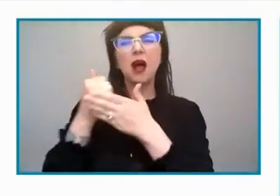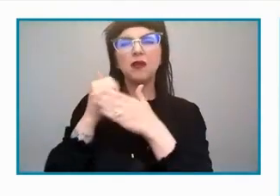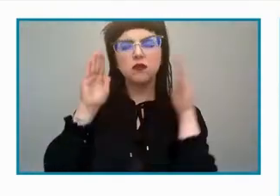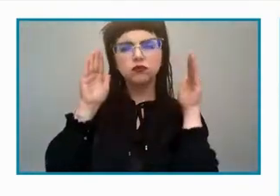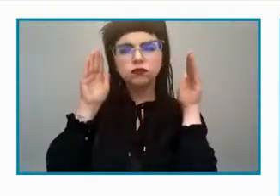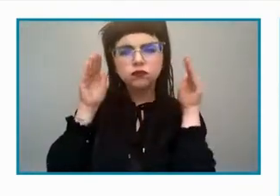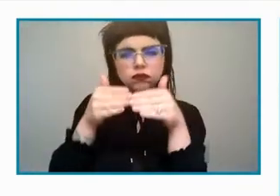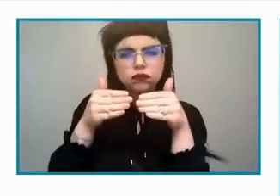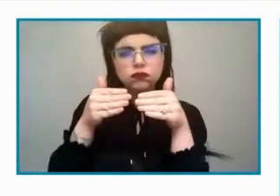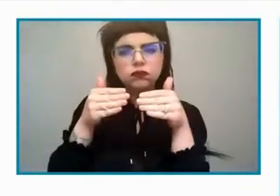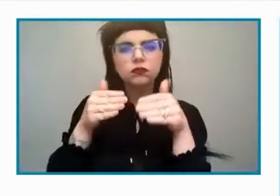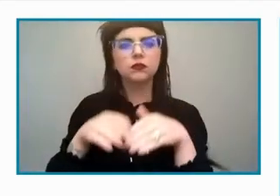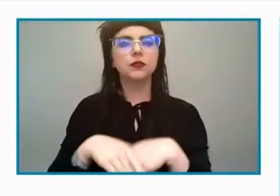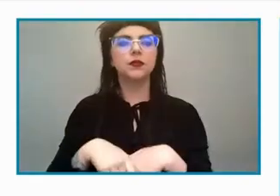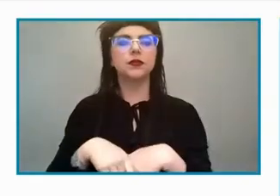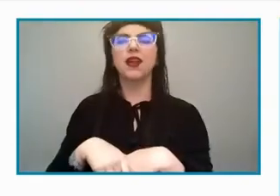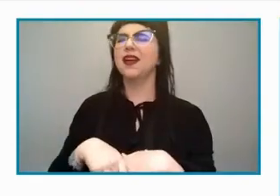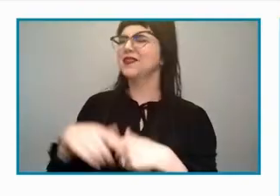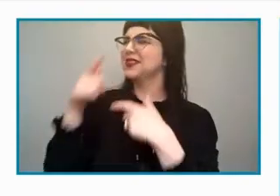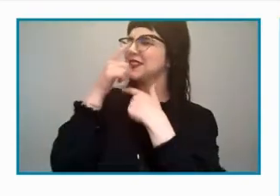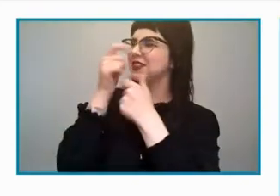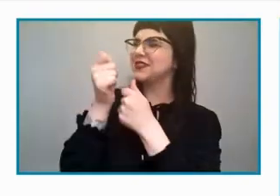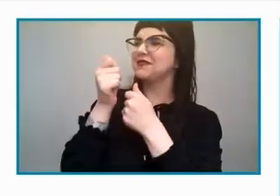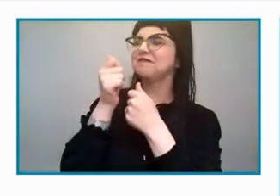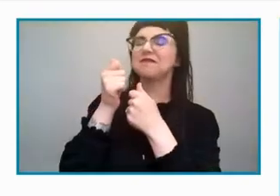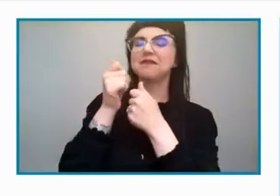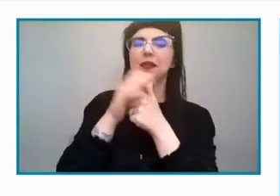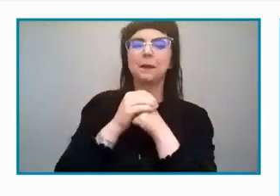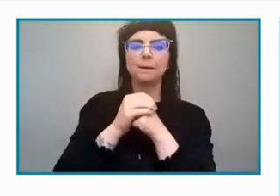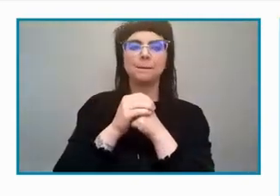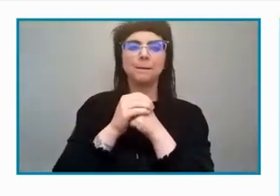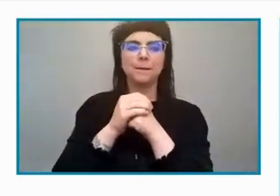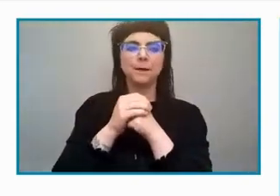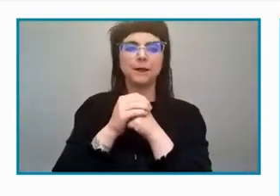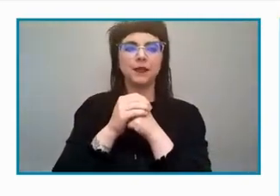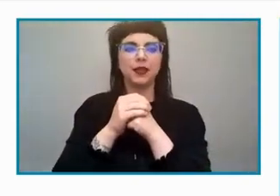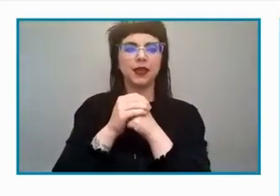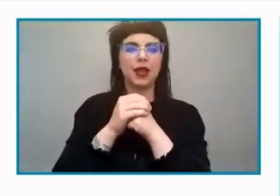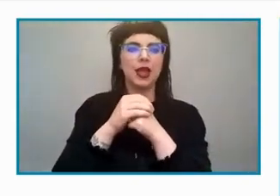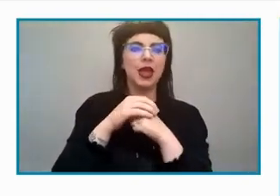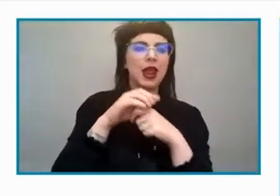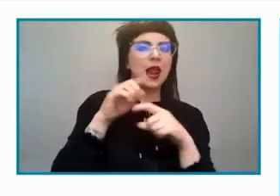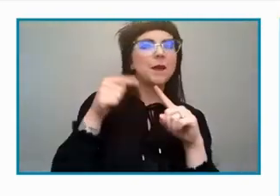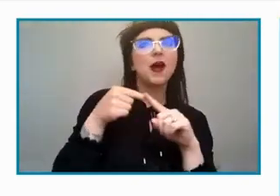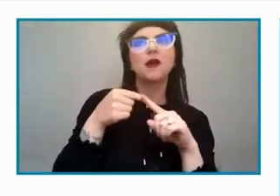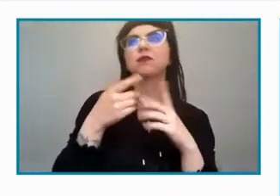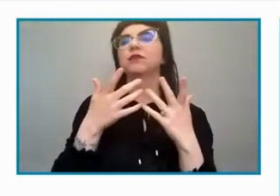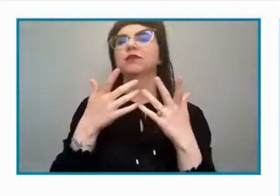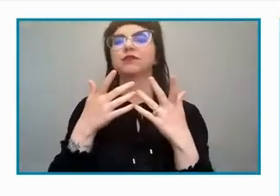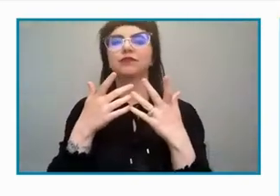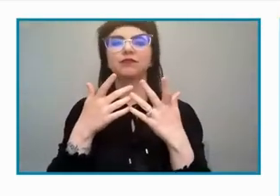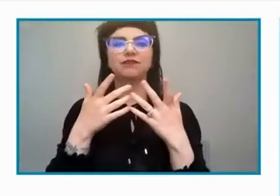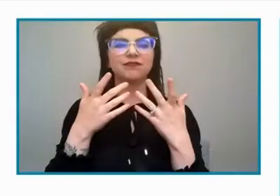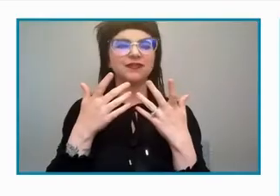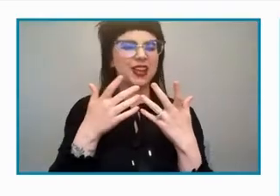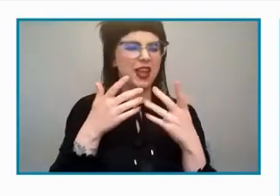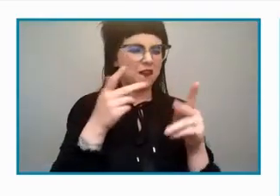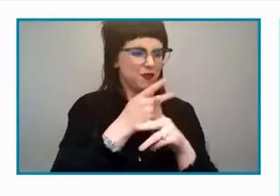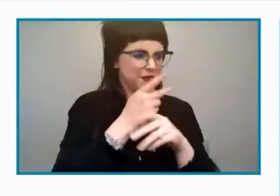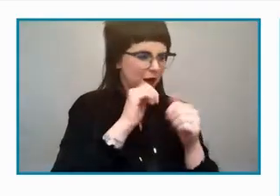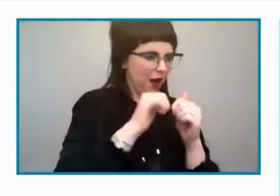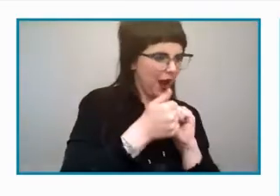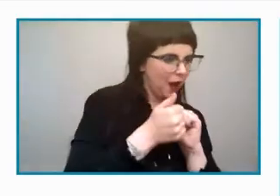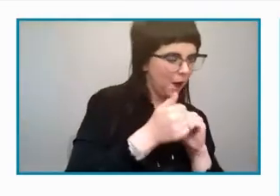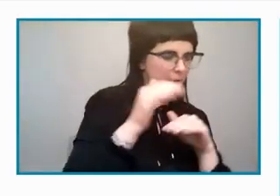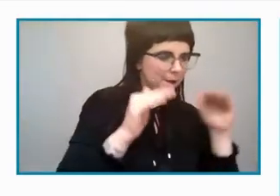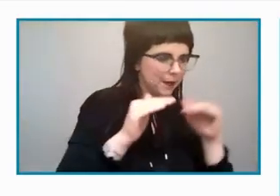So interesting that you say that about the sort of push-pull of the creative part with the logic model, and that it actually